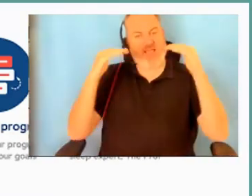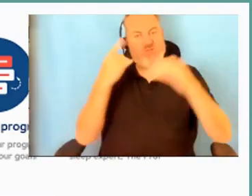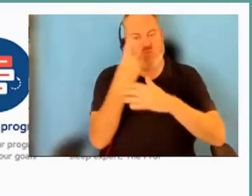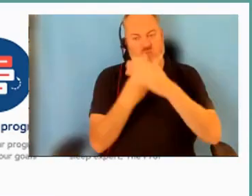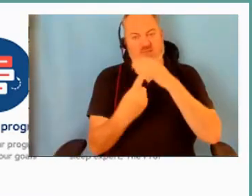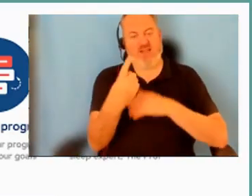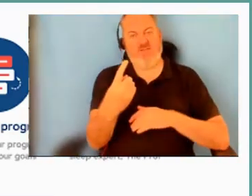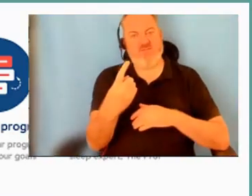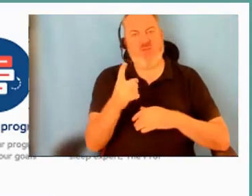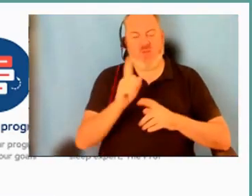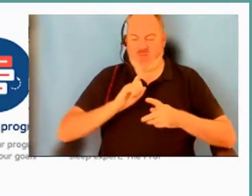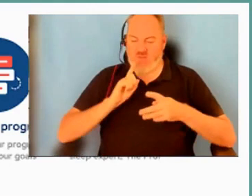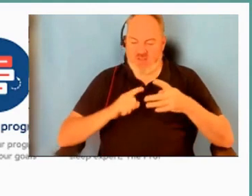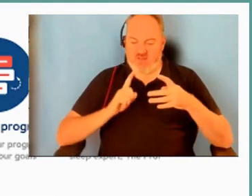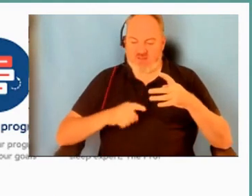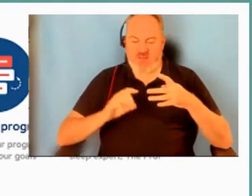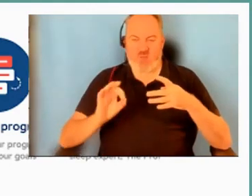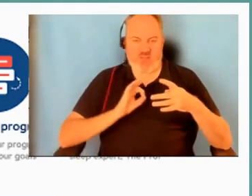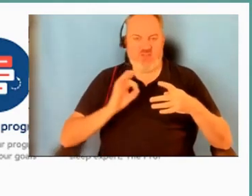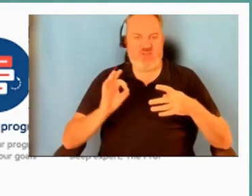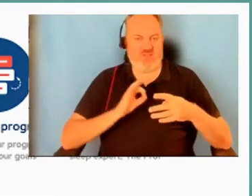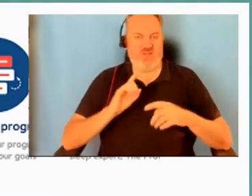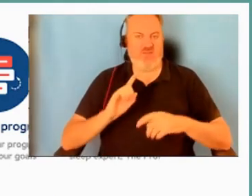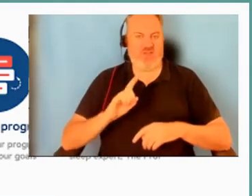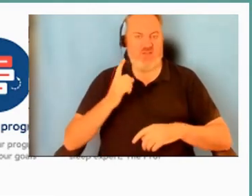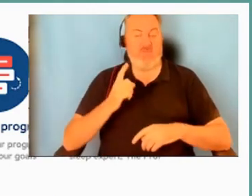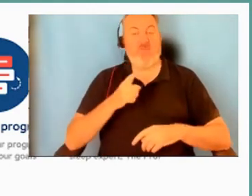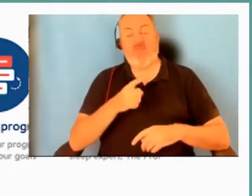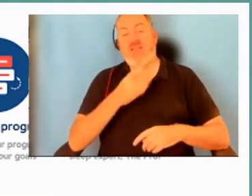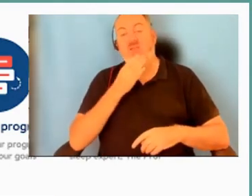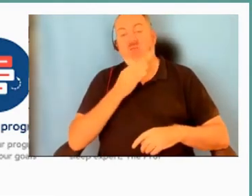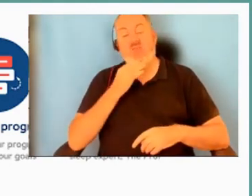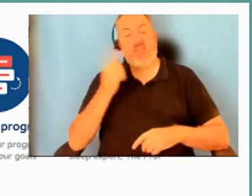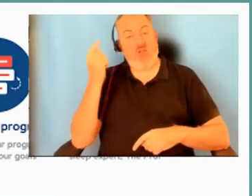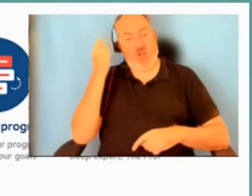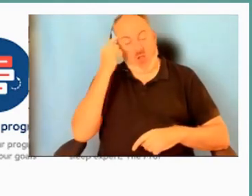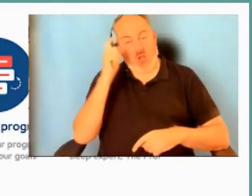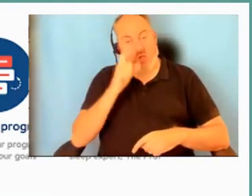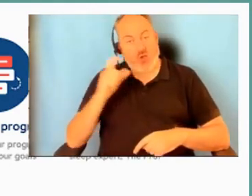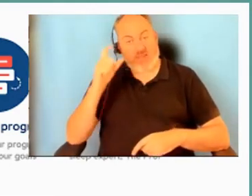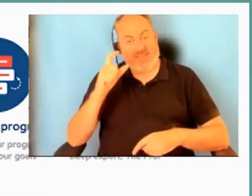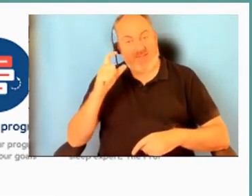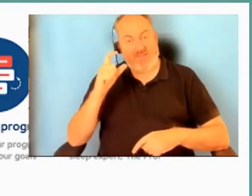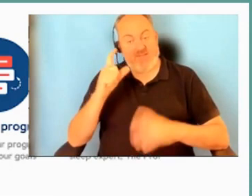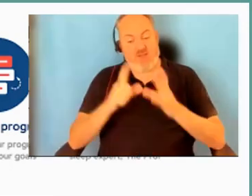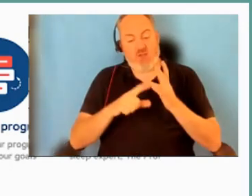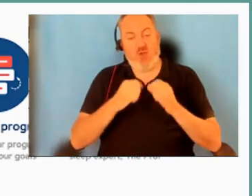that you give. So Sleepio uses cognitive behavioral therapy tools, or CBT,